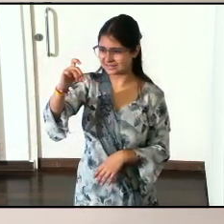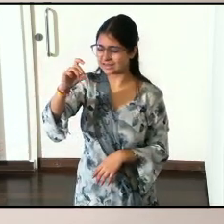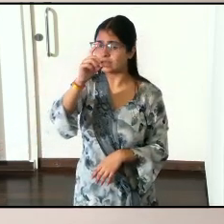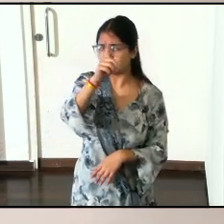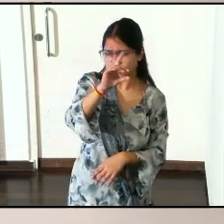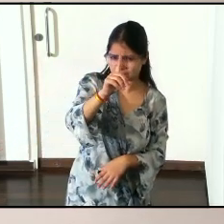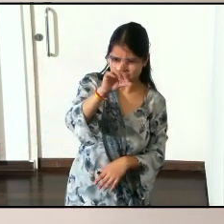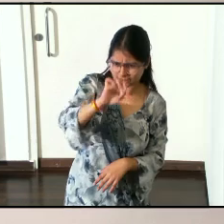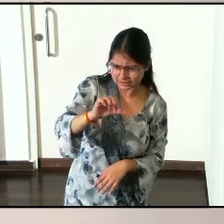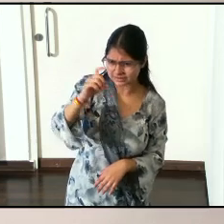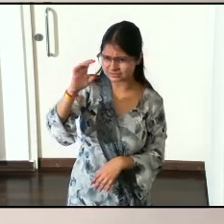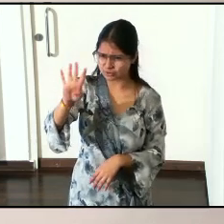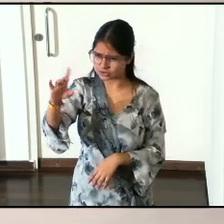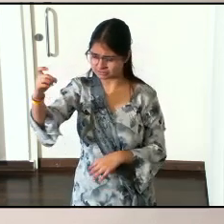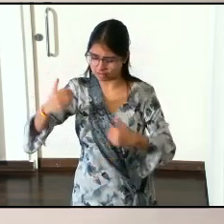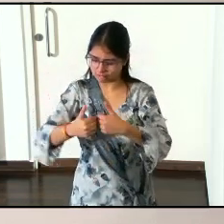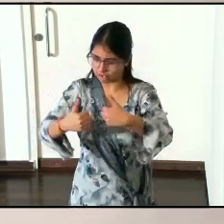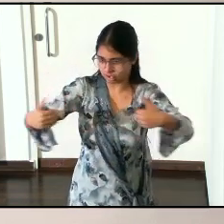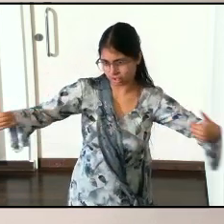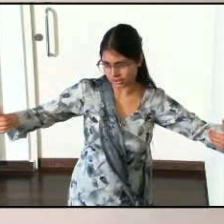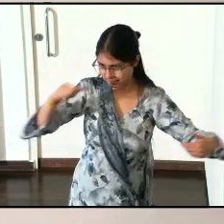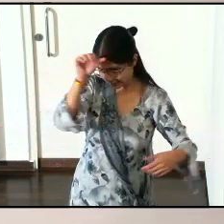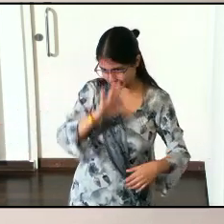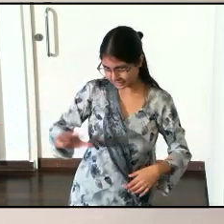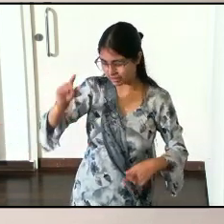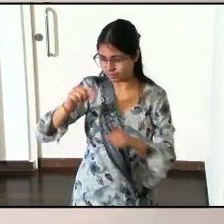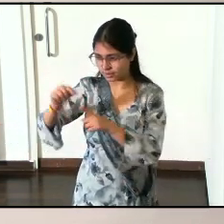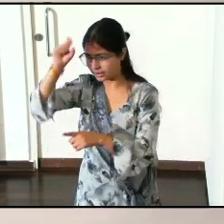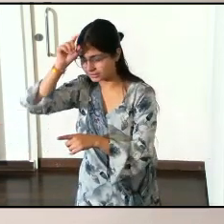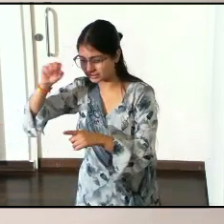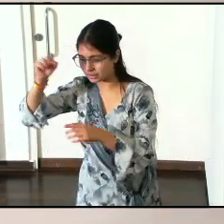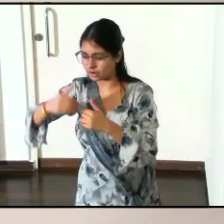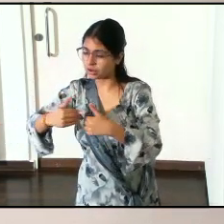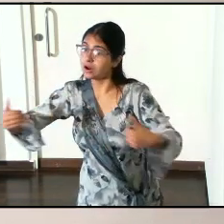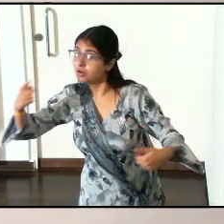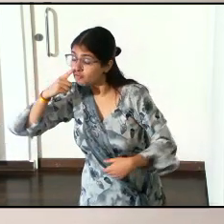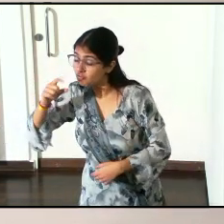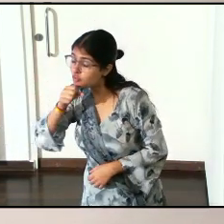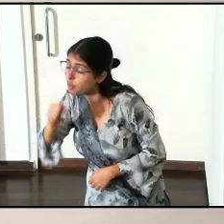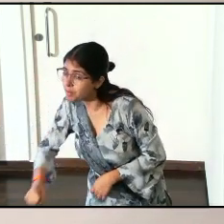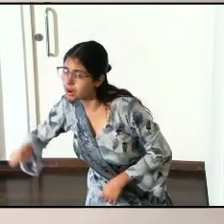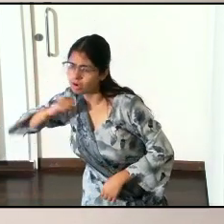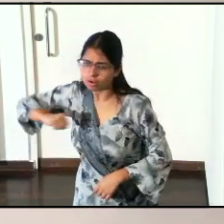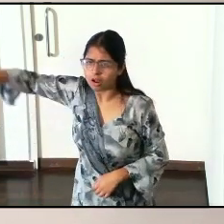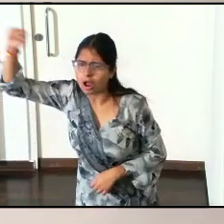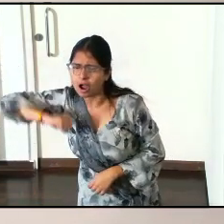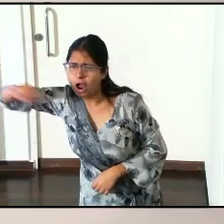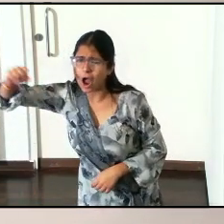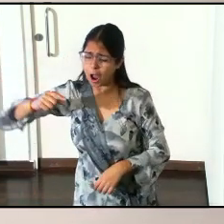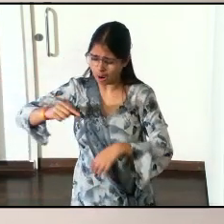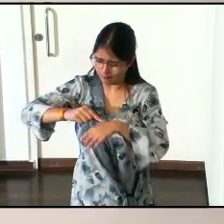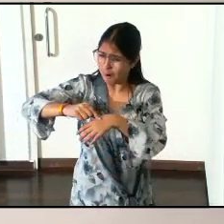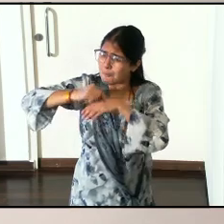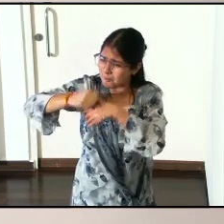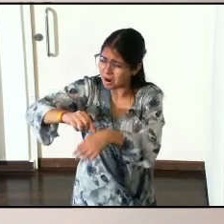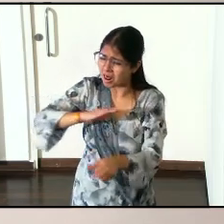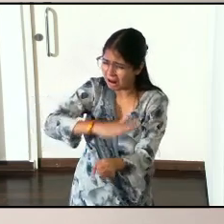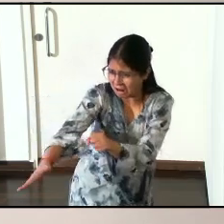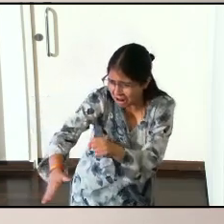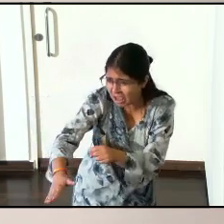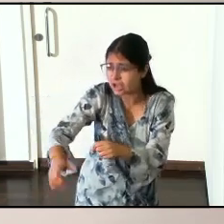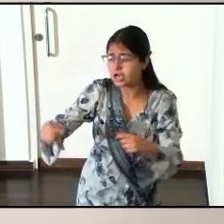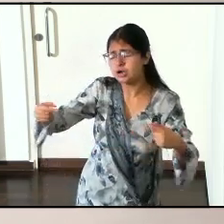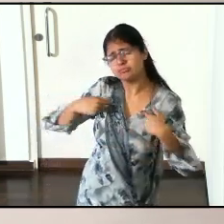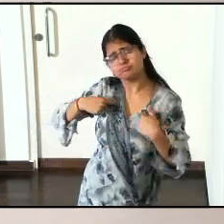90s, shouting at me saying, "Khoon ka badla khoon se," and I thought, who the hell do I think I am to go and preach to